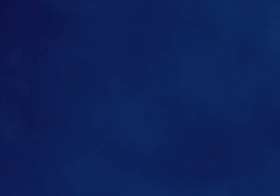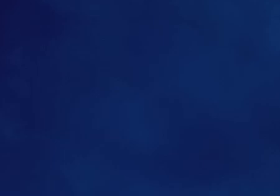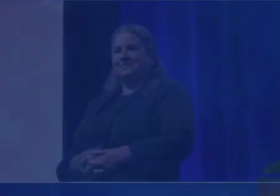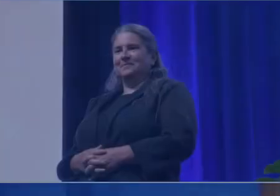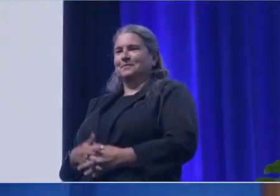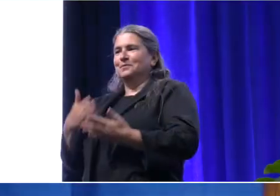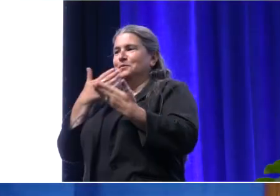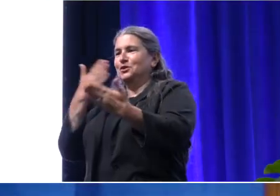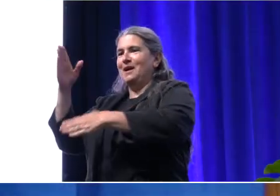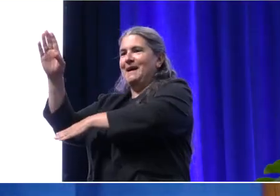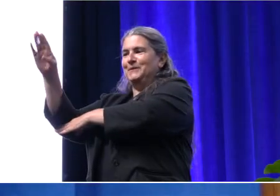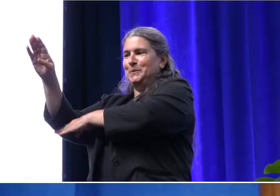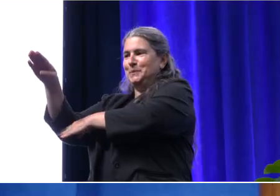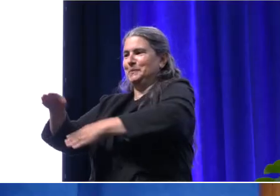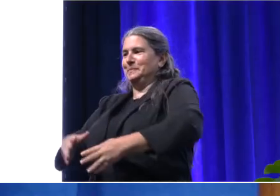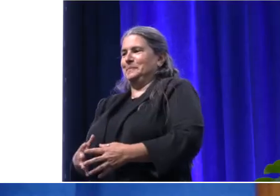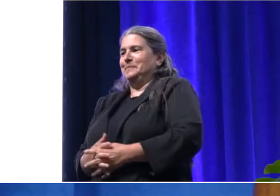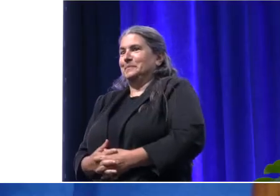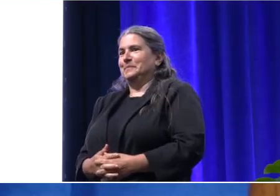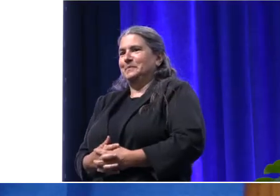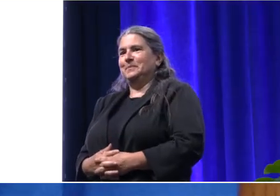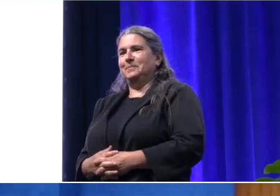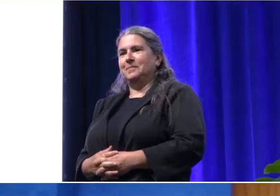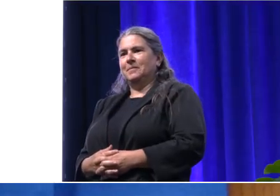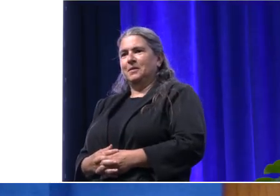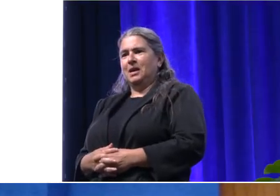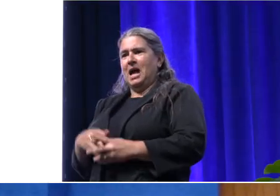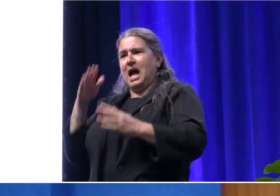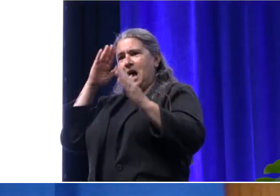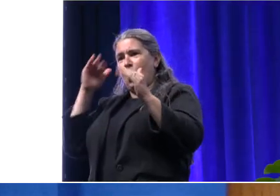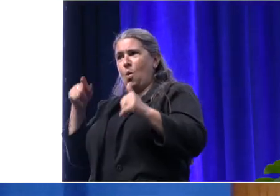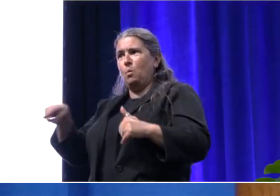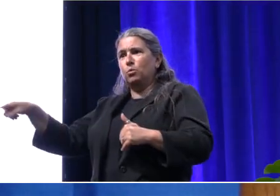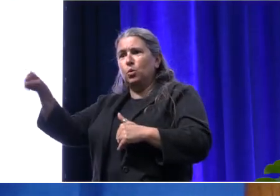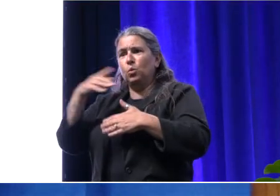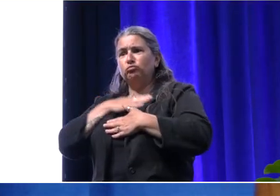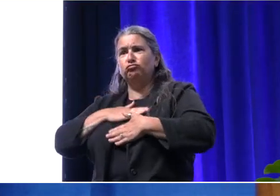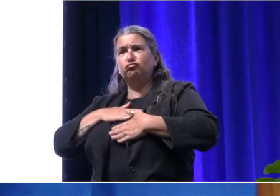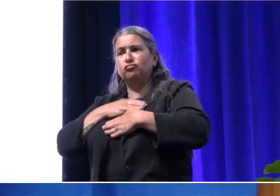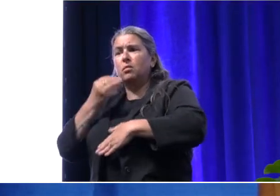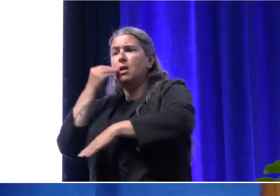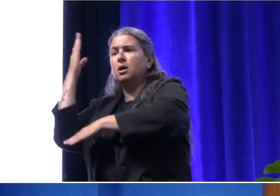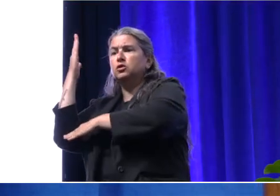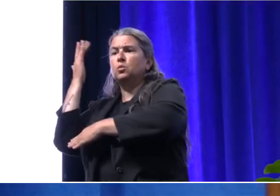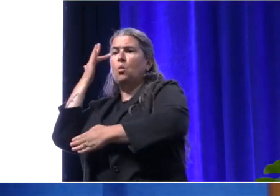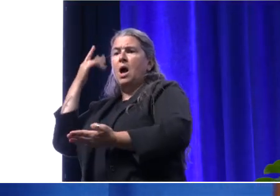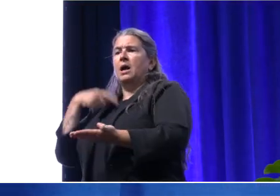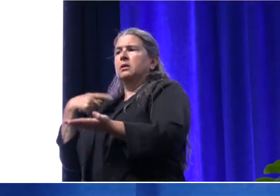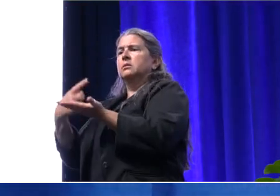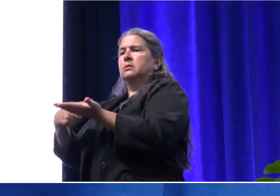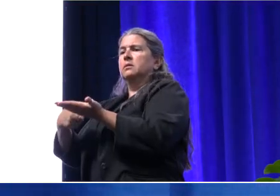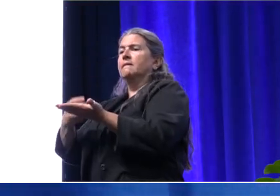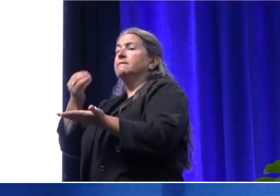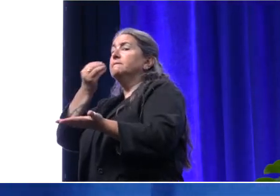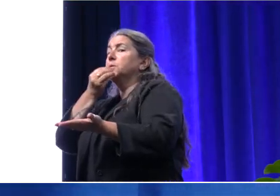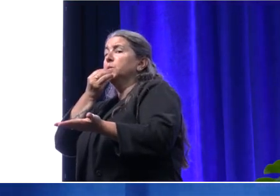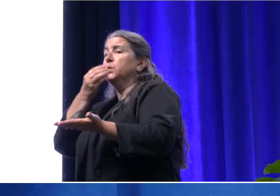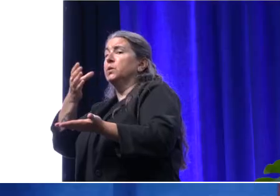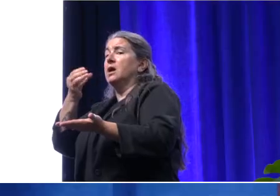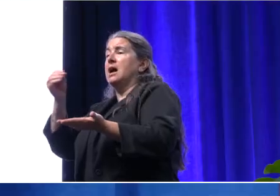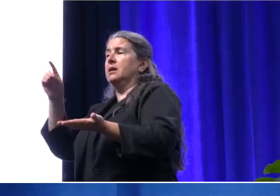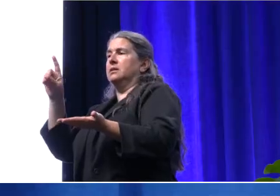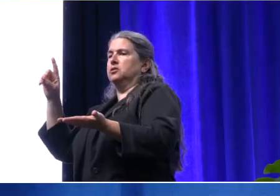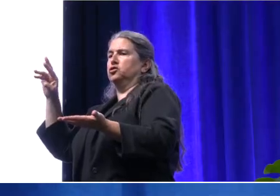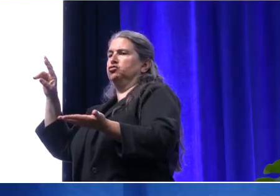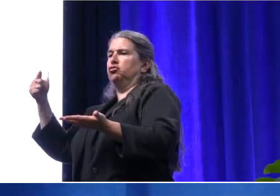Good afternoon. I hope everybody had a nice lunch because we'll be talking about food. I mean, drugs too, but food's really the way I see the